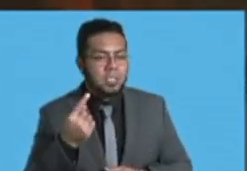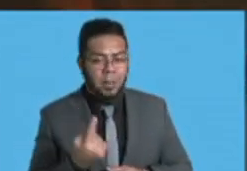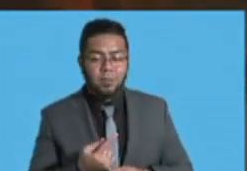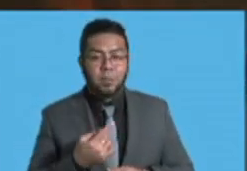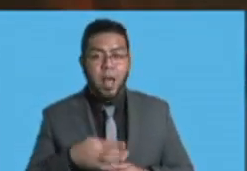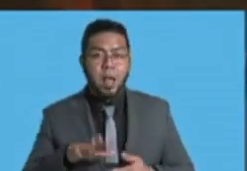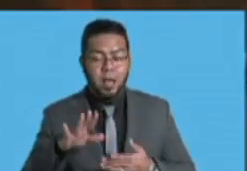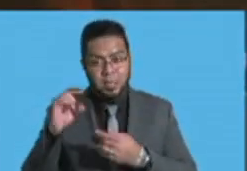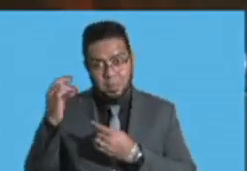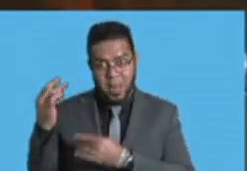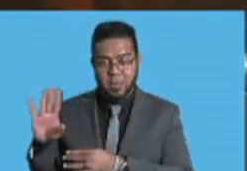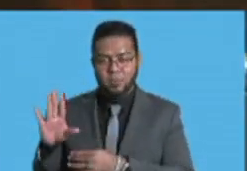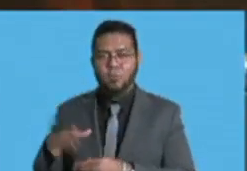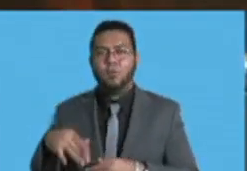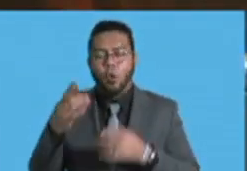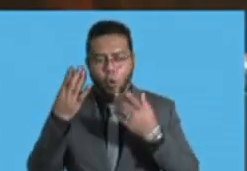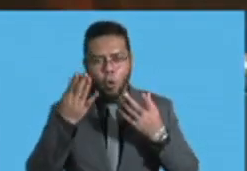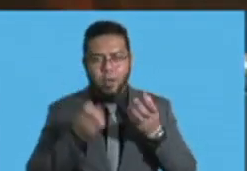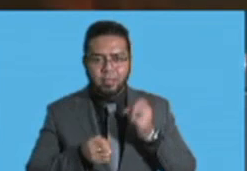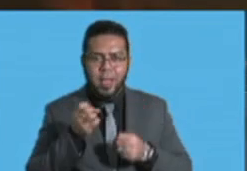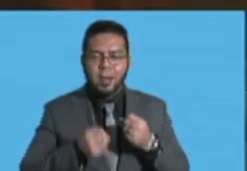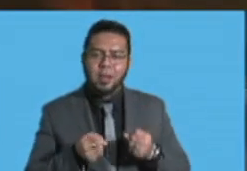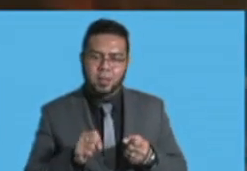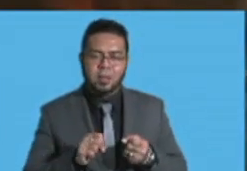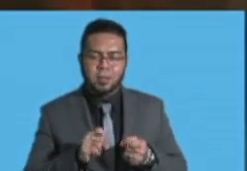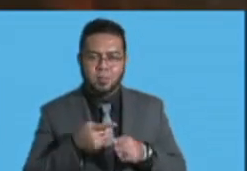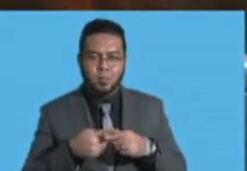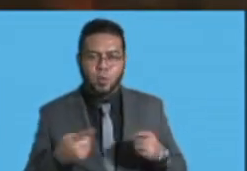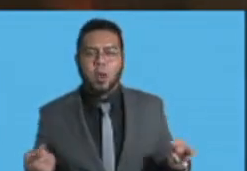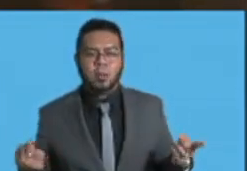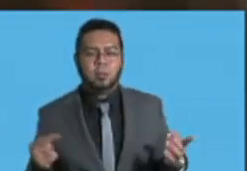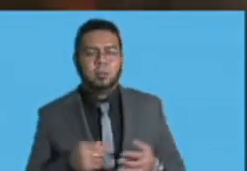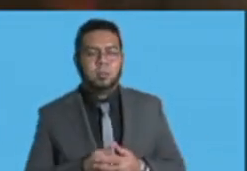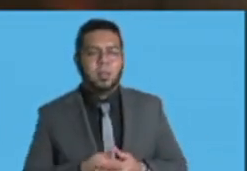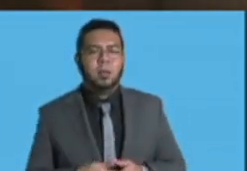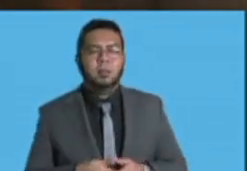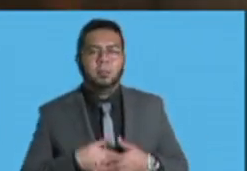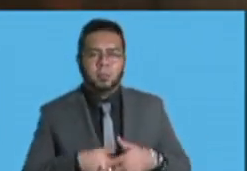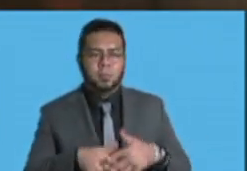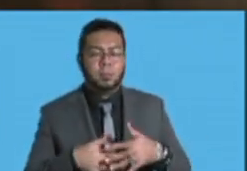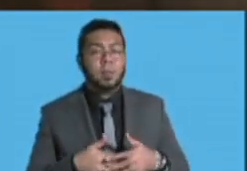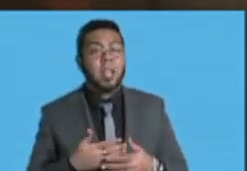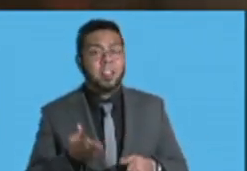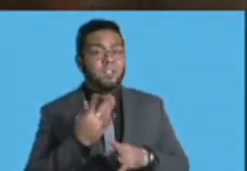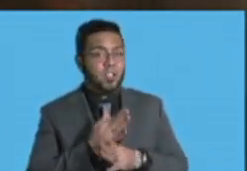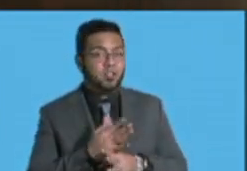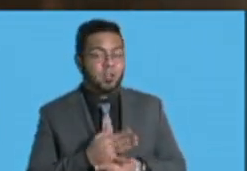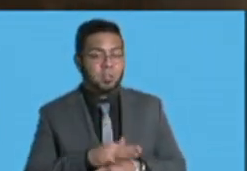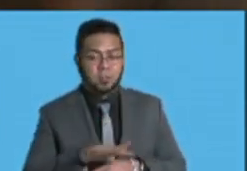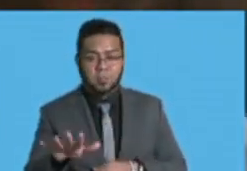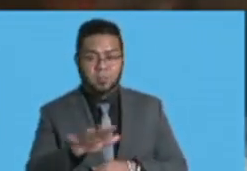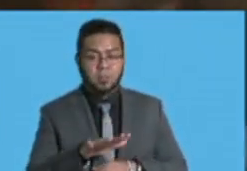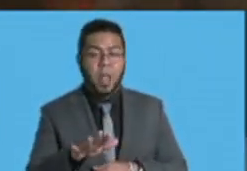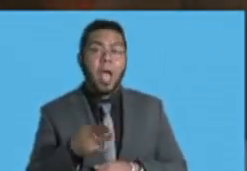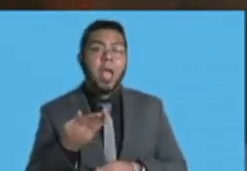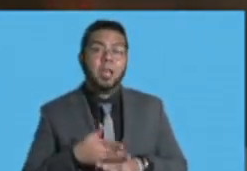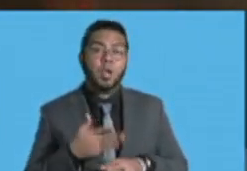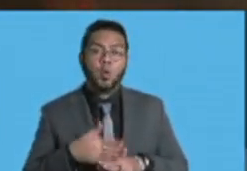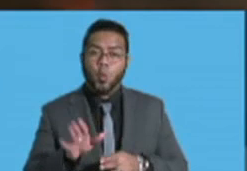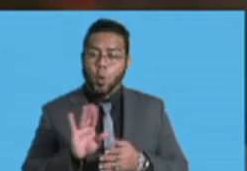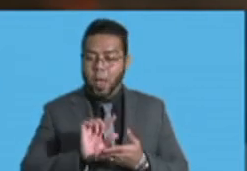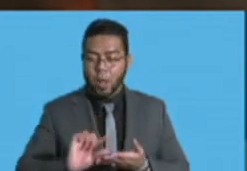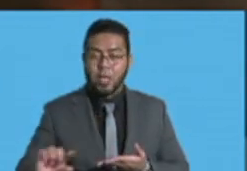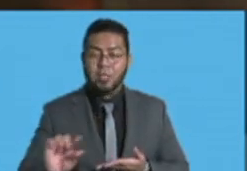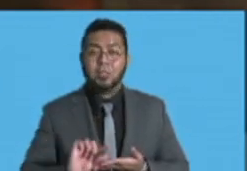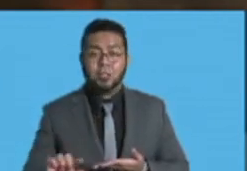and mitigating a potential public health risk. In the fisheries sector, a new allocation has been made